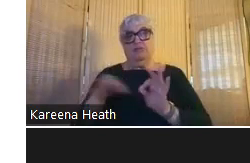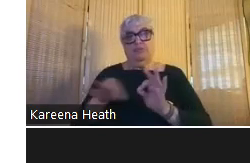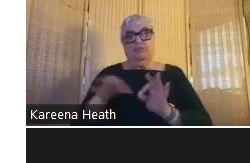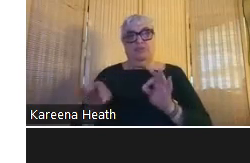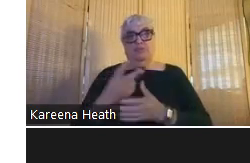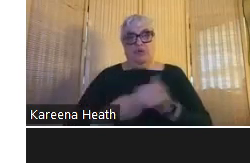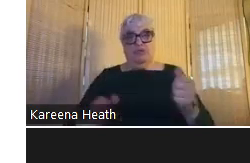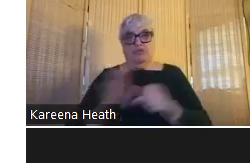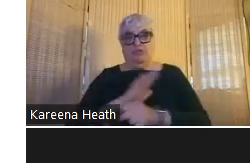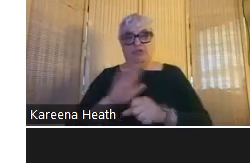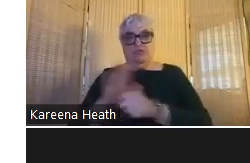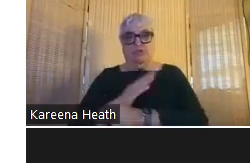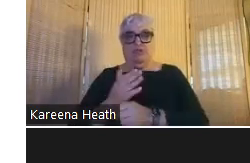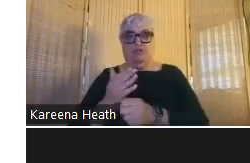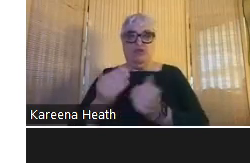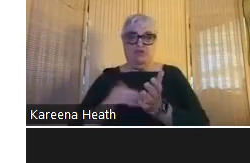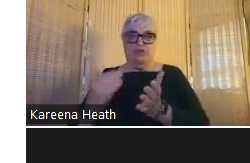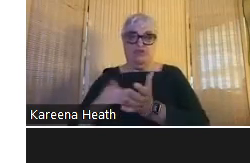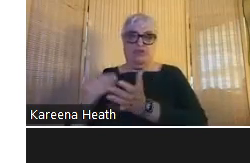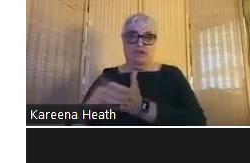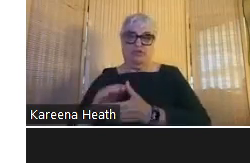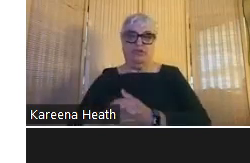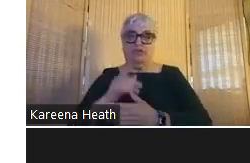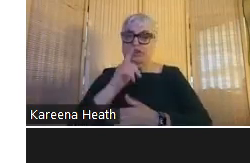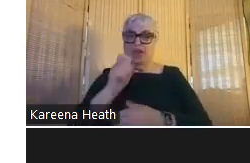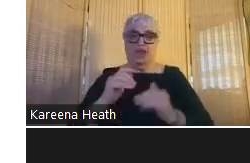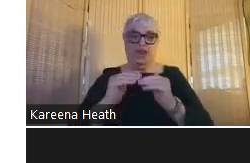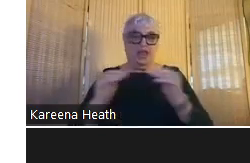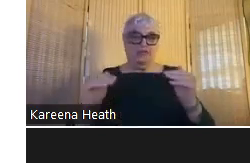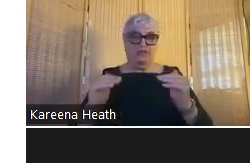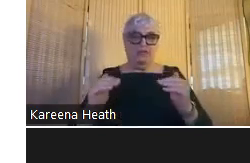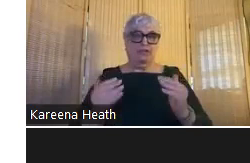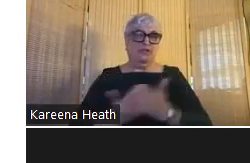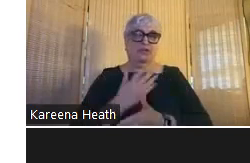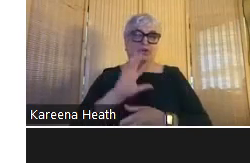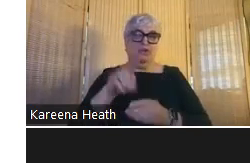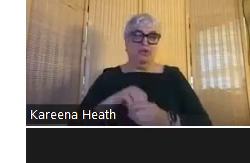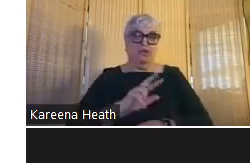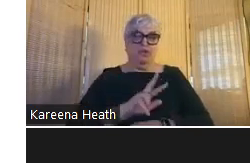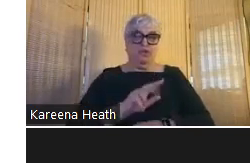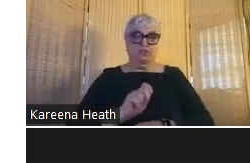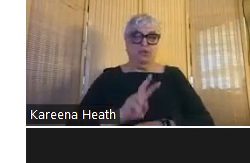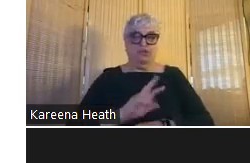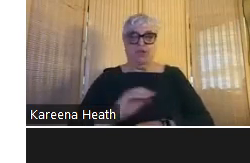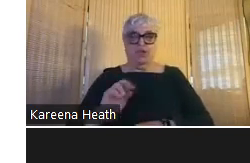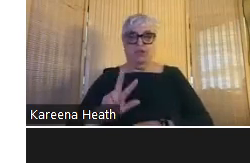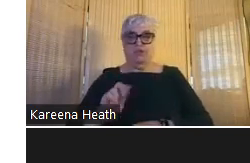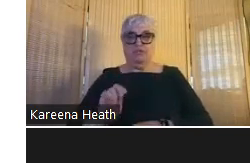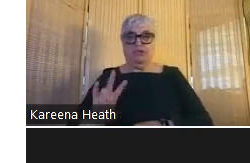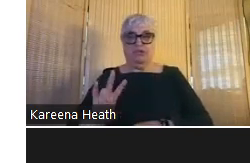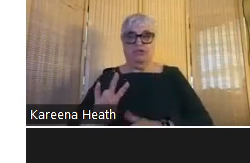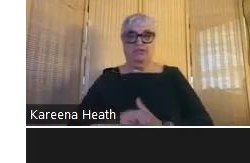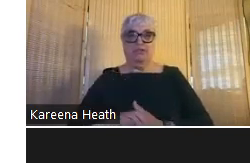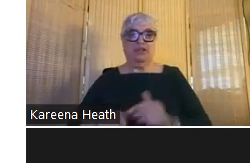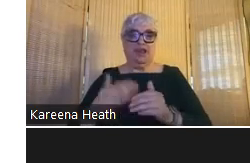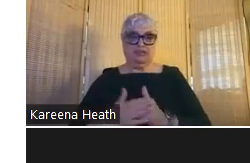their full titles over and over again. So it is not a new level of care. It is encompassing both 3.2 and 3.7. Next